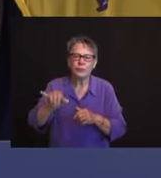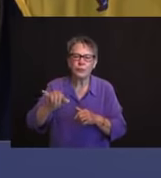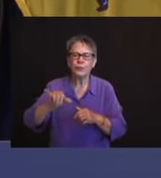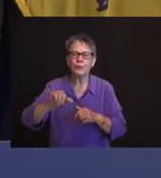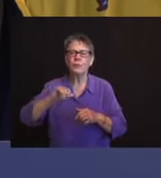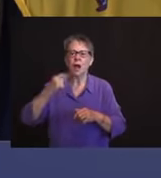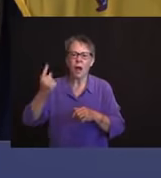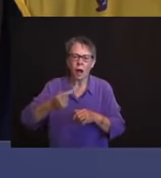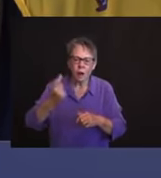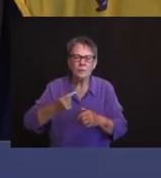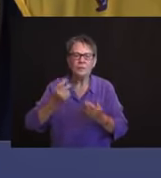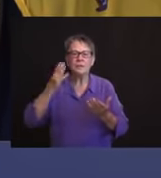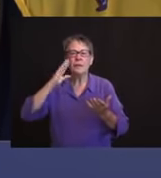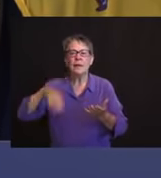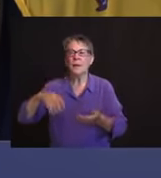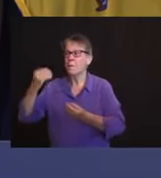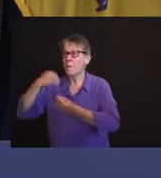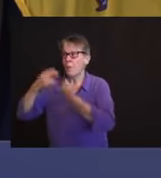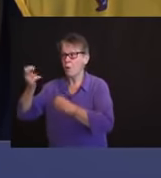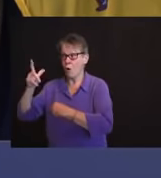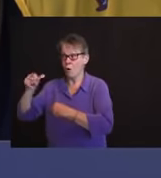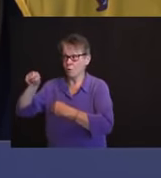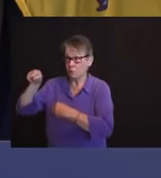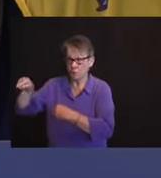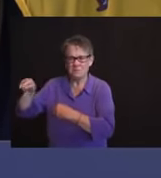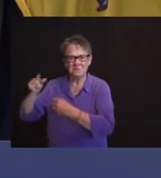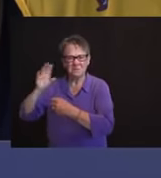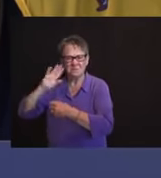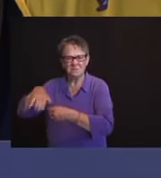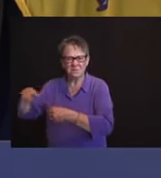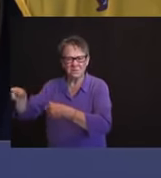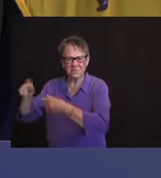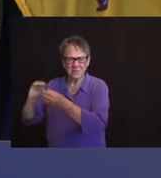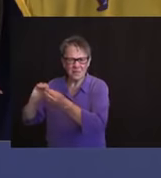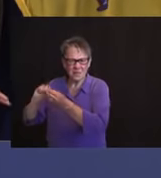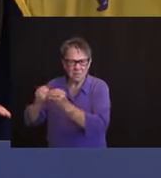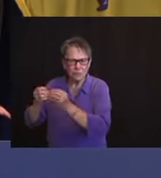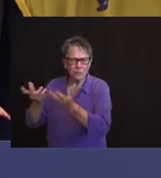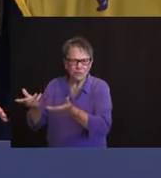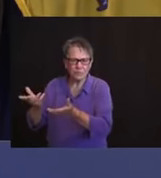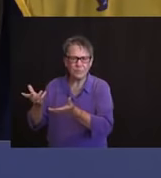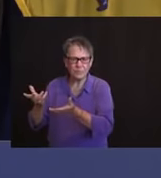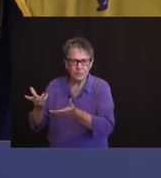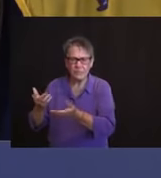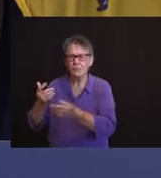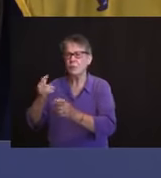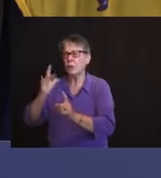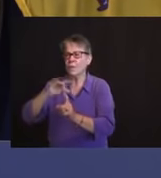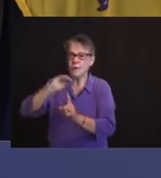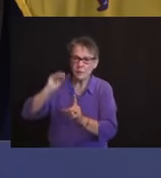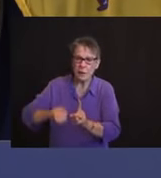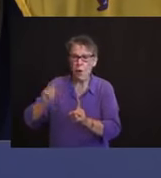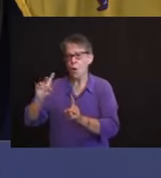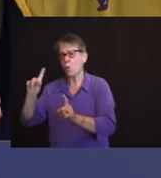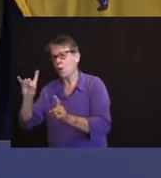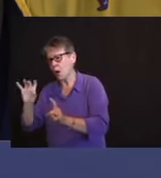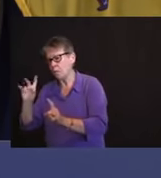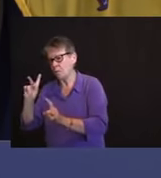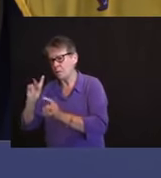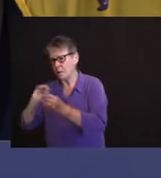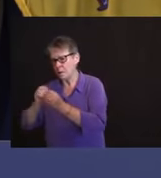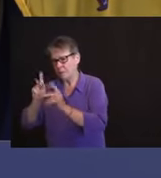indoor guidance on 25%, the lower of 25% capacity or 100 was just lower of 25% or